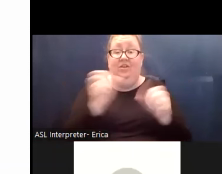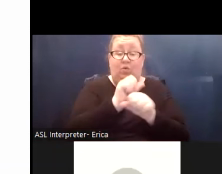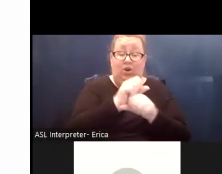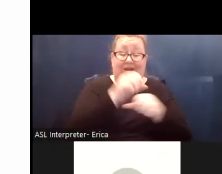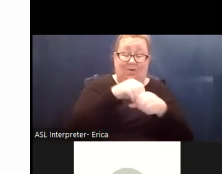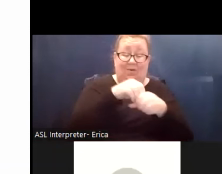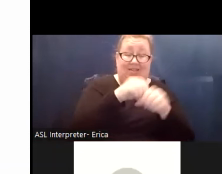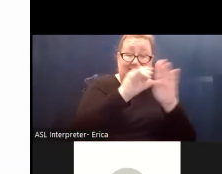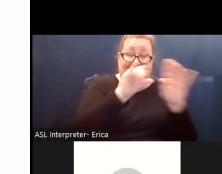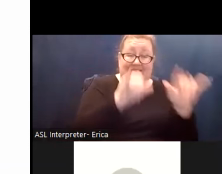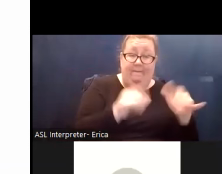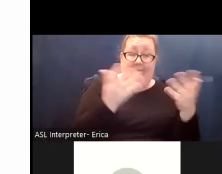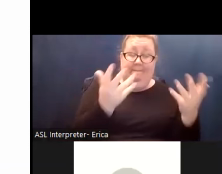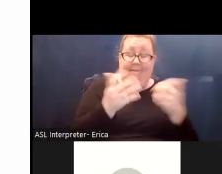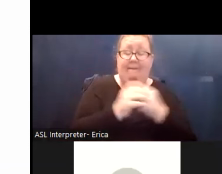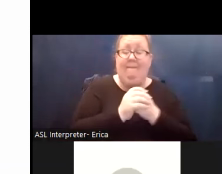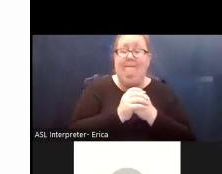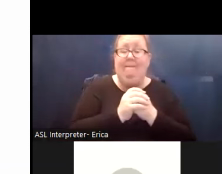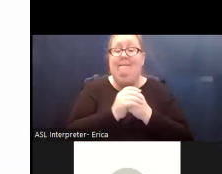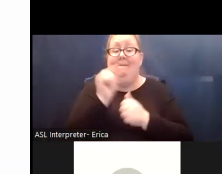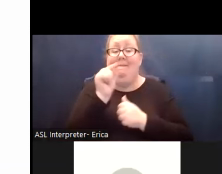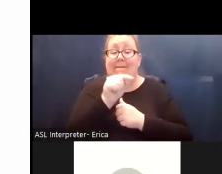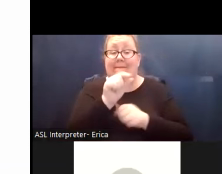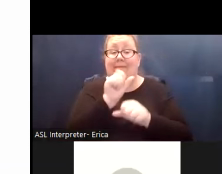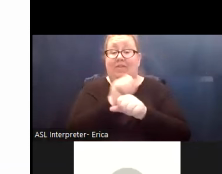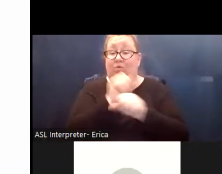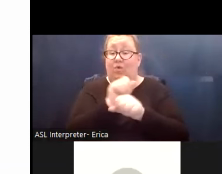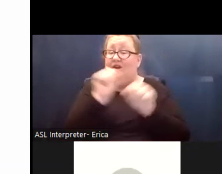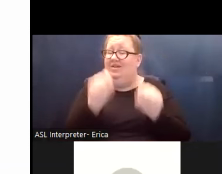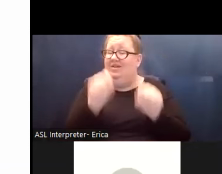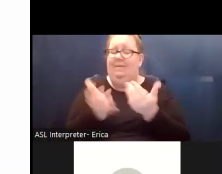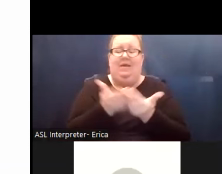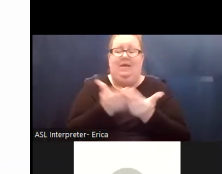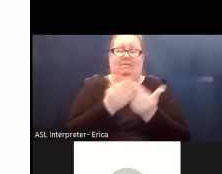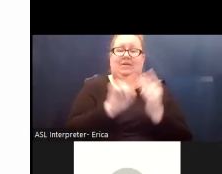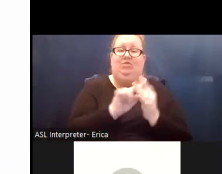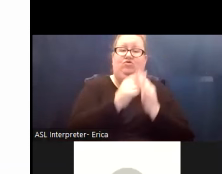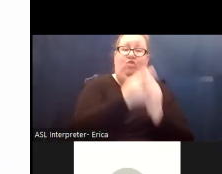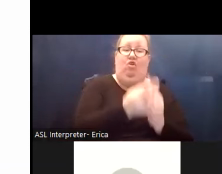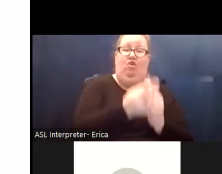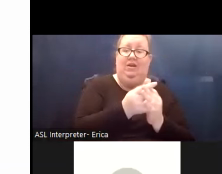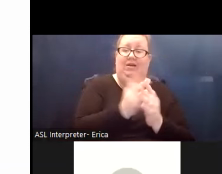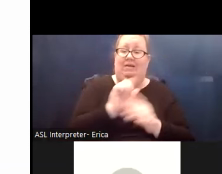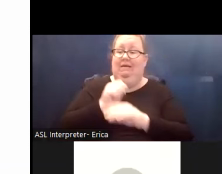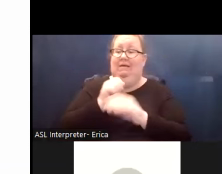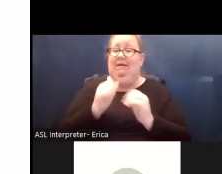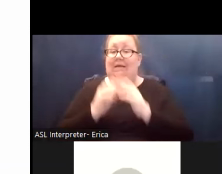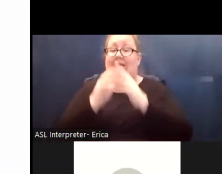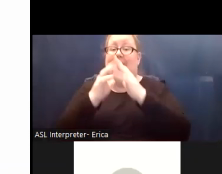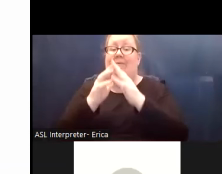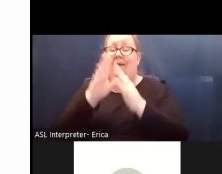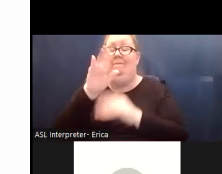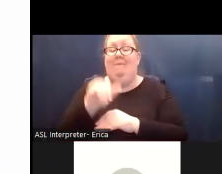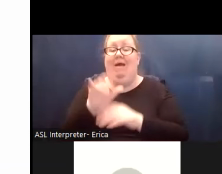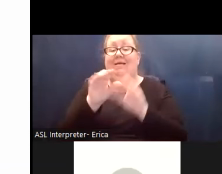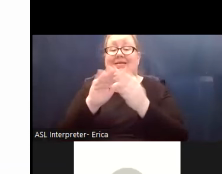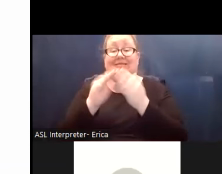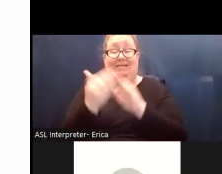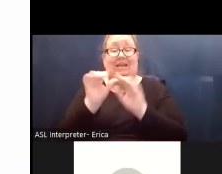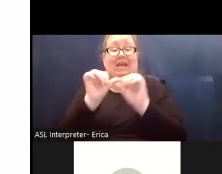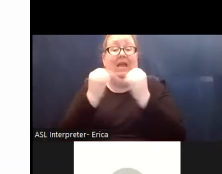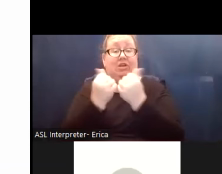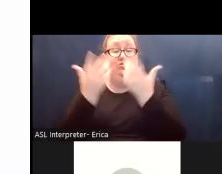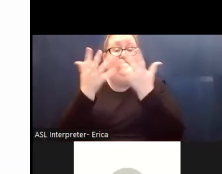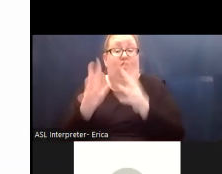system are that this work can be easily started, implemented by city agencies that already